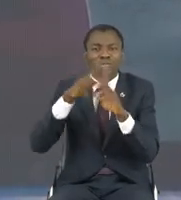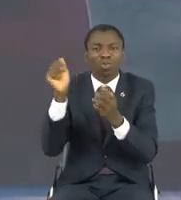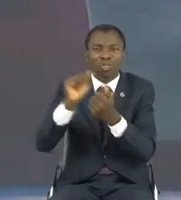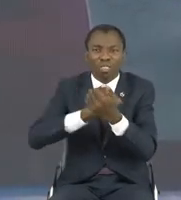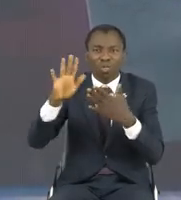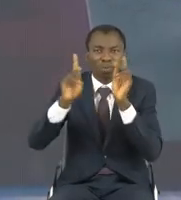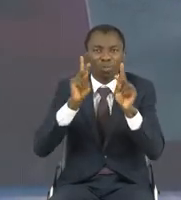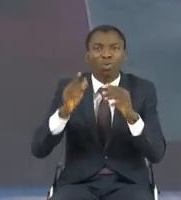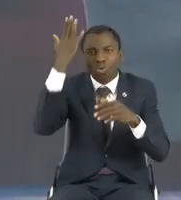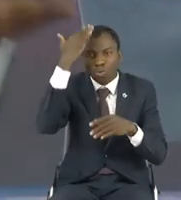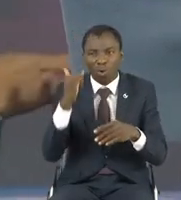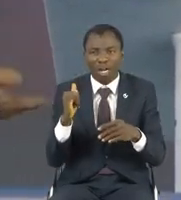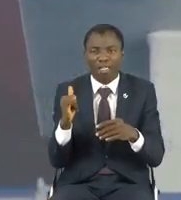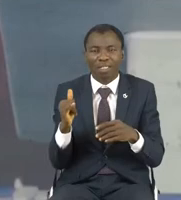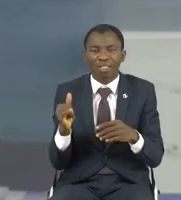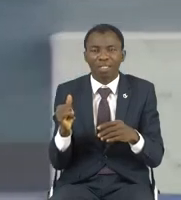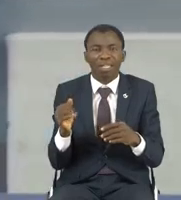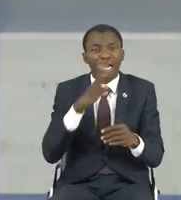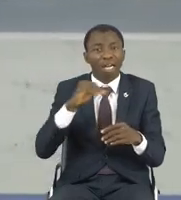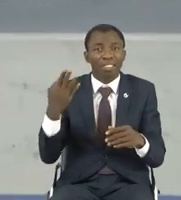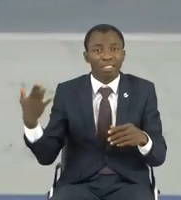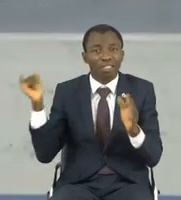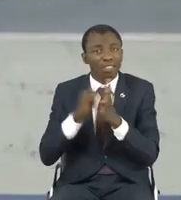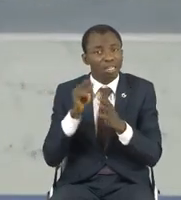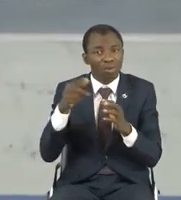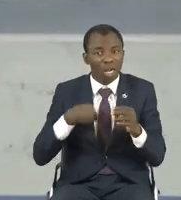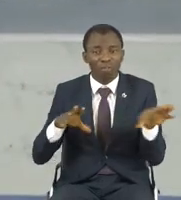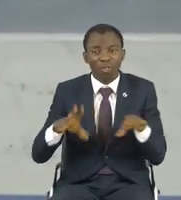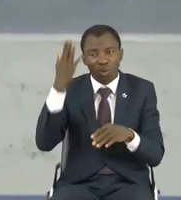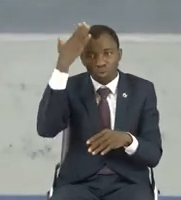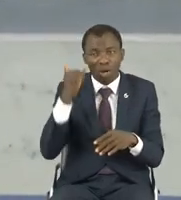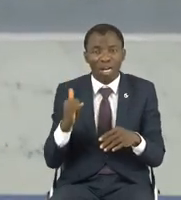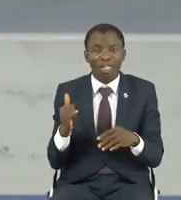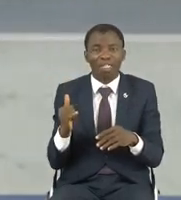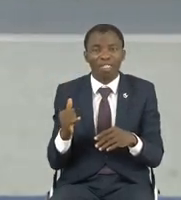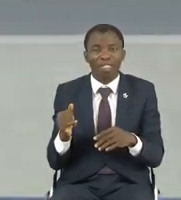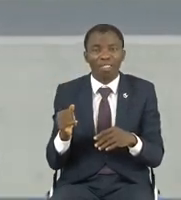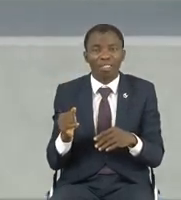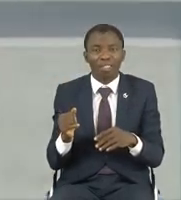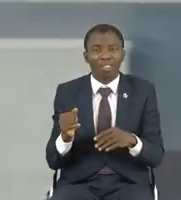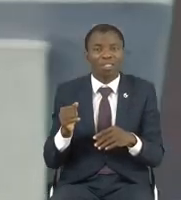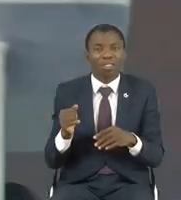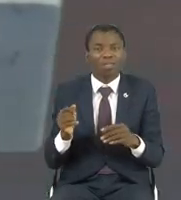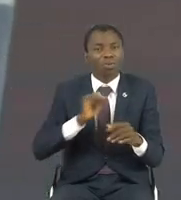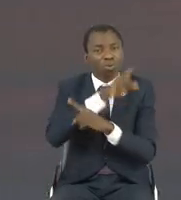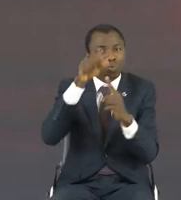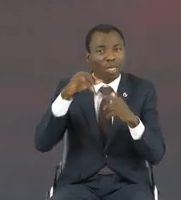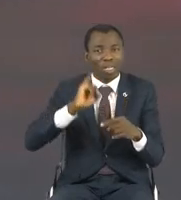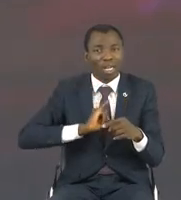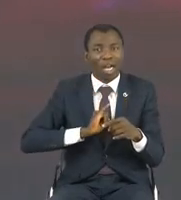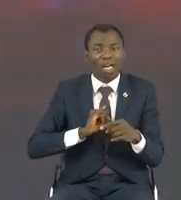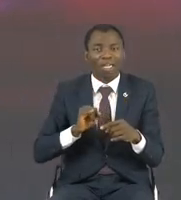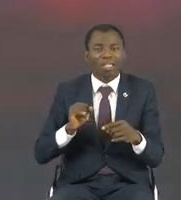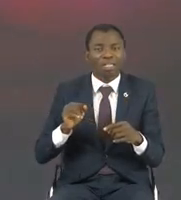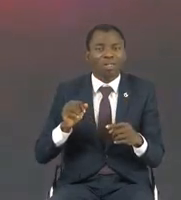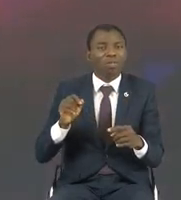Why? And the things I've done? Why? When I was on earth, I healed people.